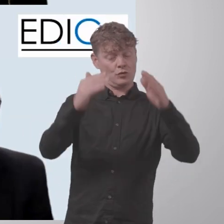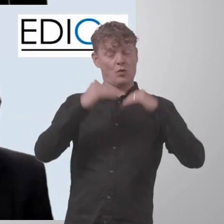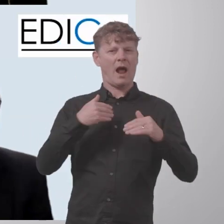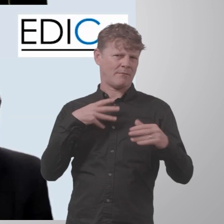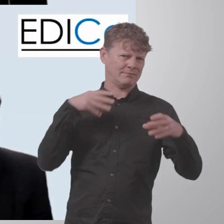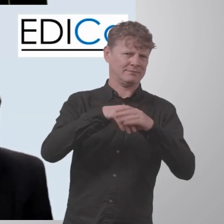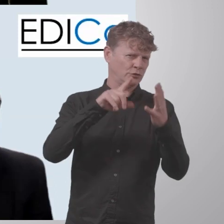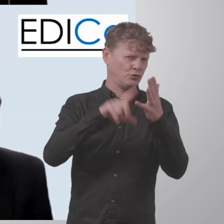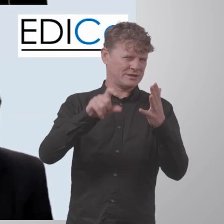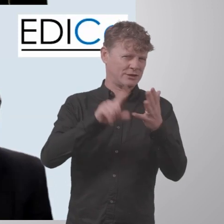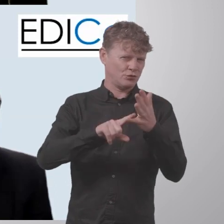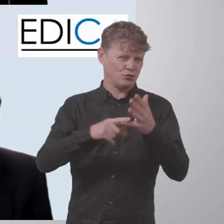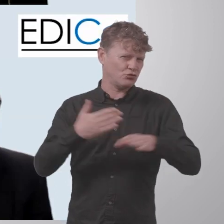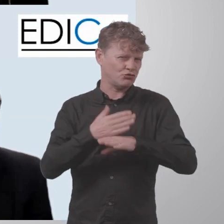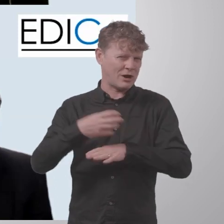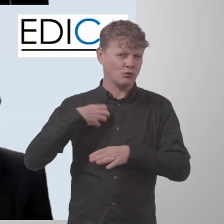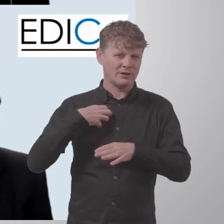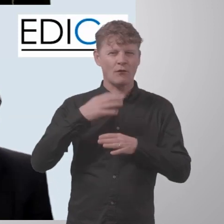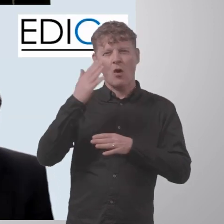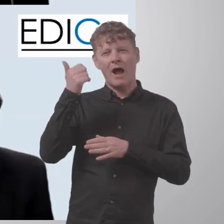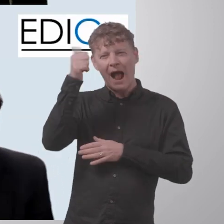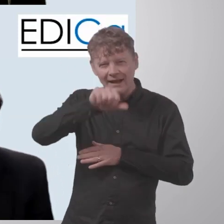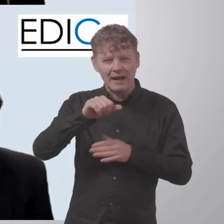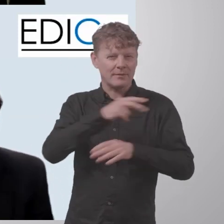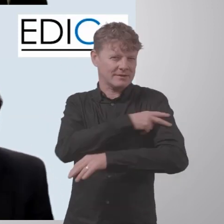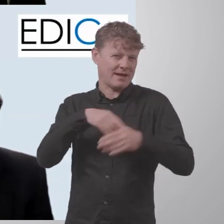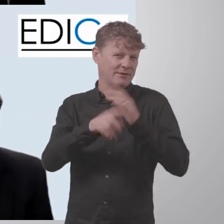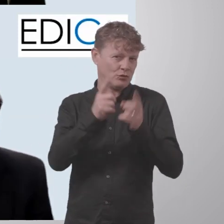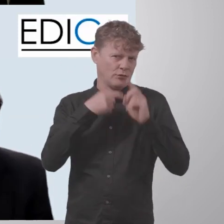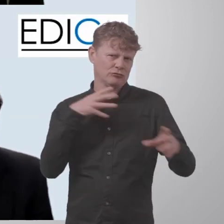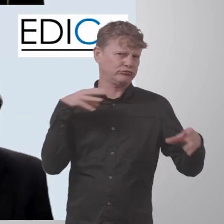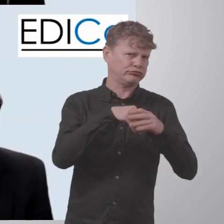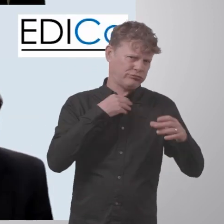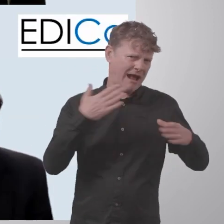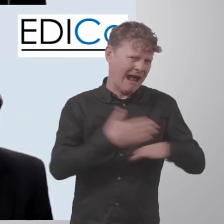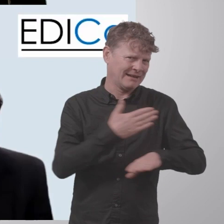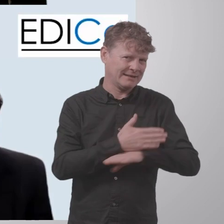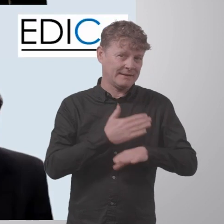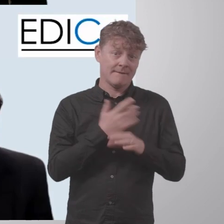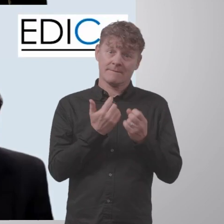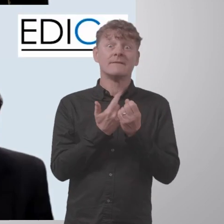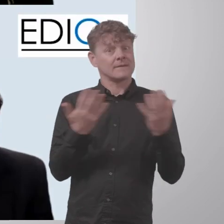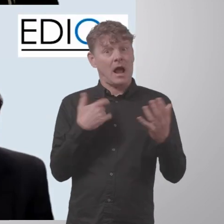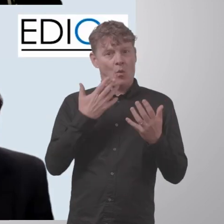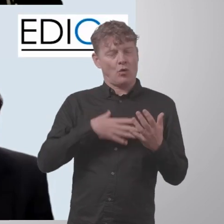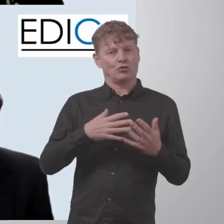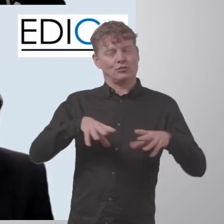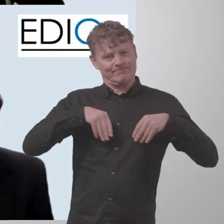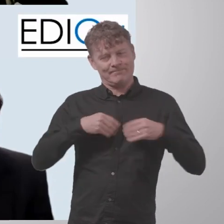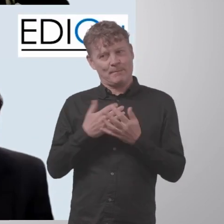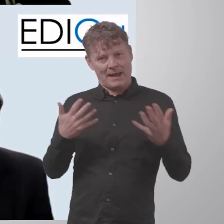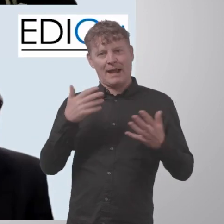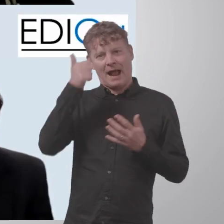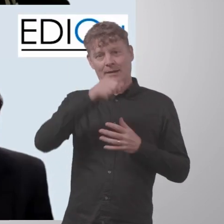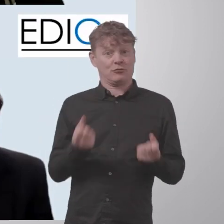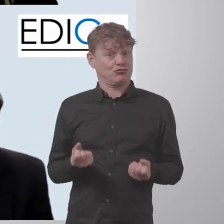academic related staff in universities. And I do want to acknowledge that a number of academics are on strike today across Scotland and in England as well.